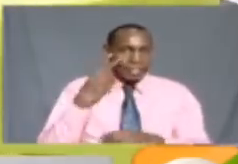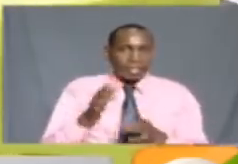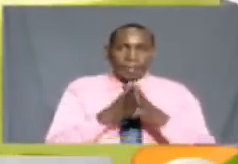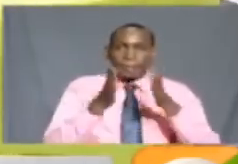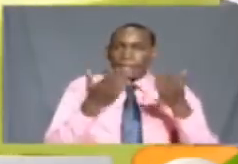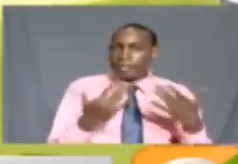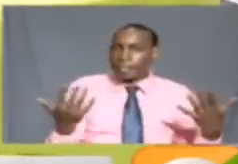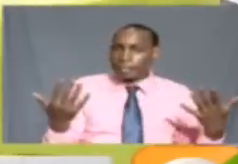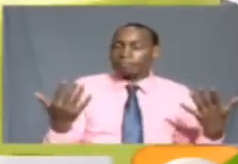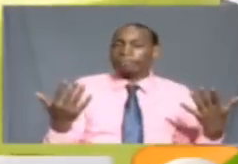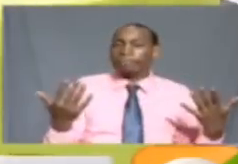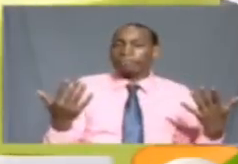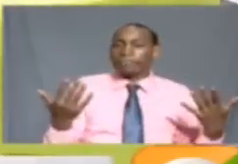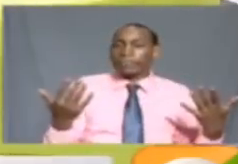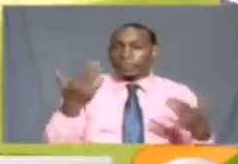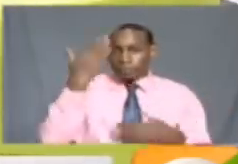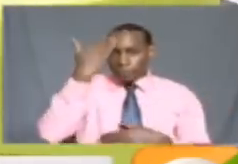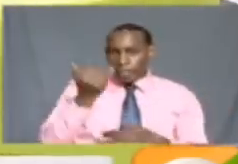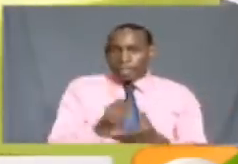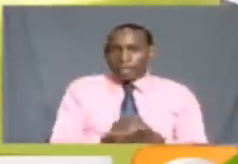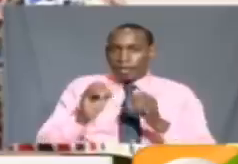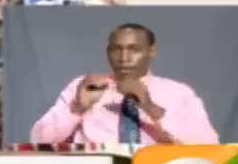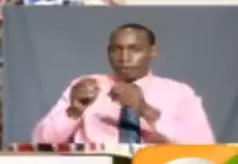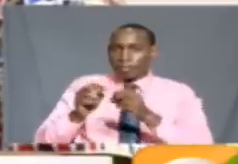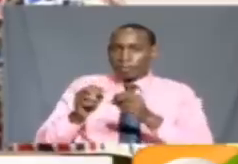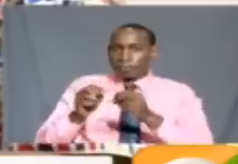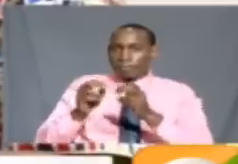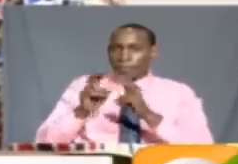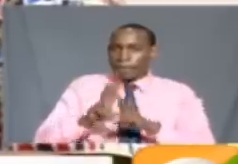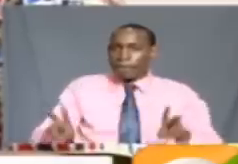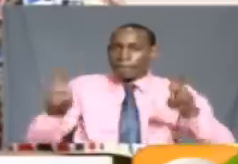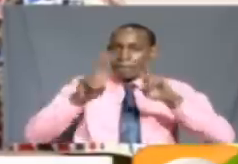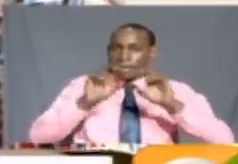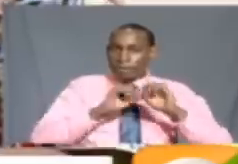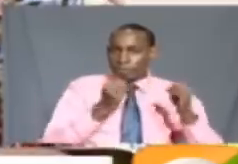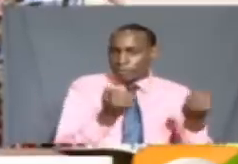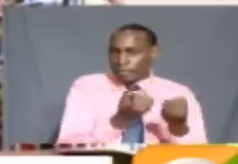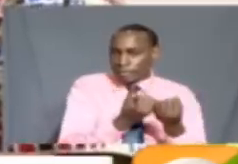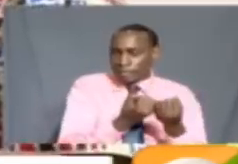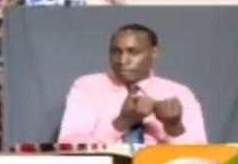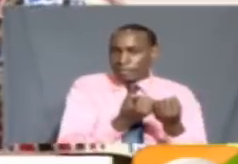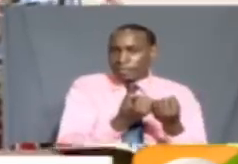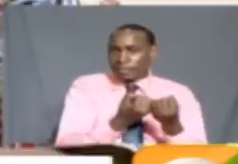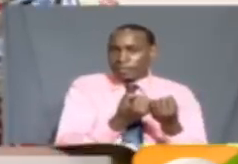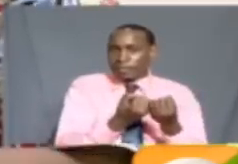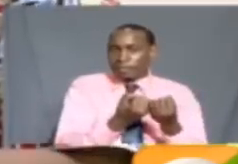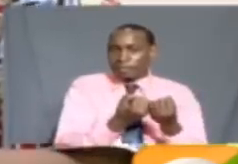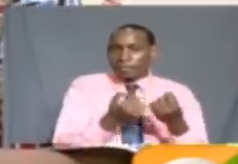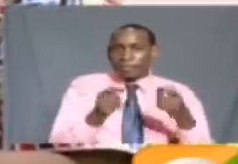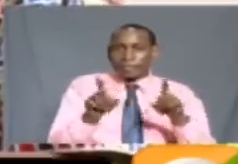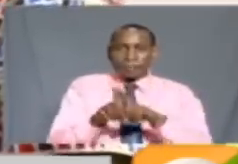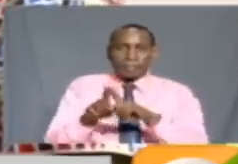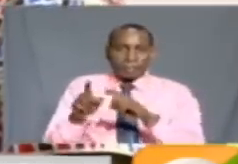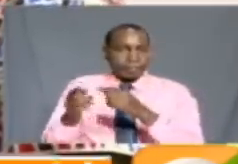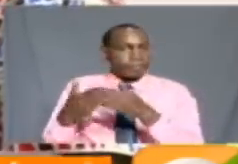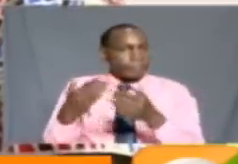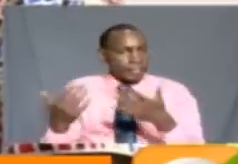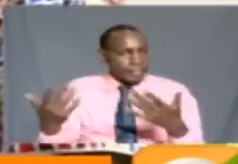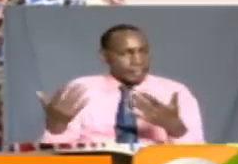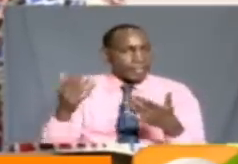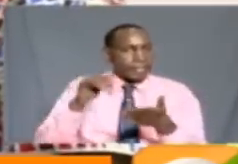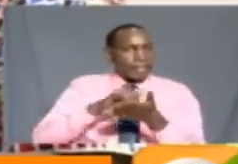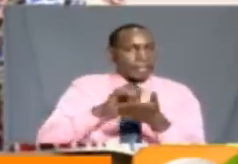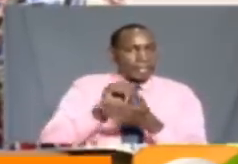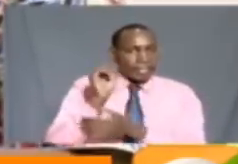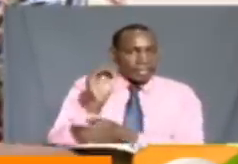here. As a result of loss of value, you know, as a society. And so this is a symptom. And if we